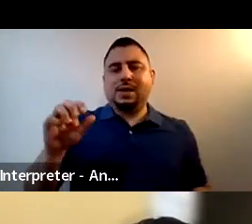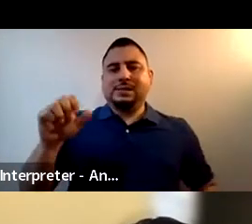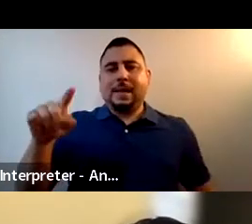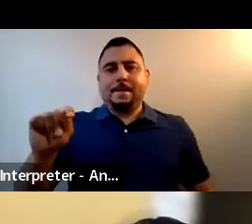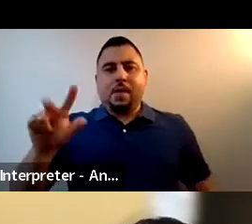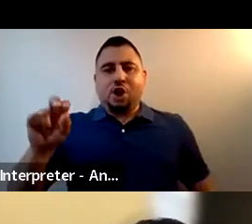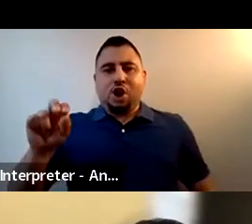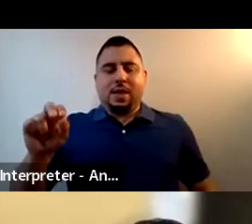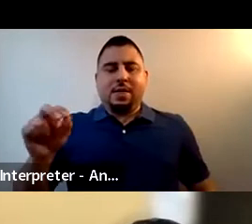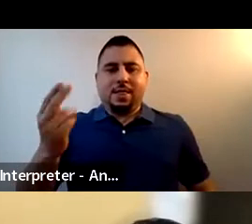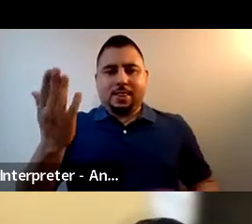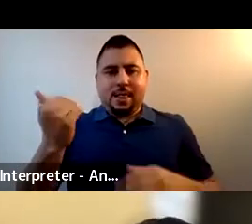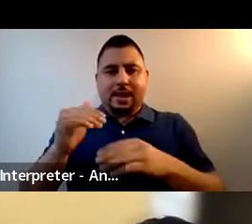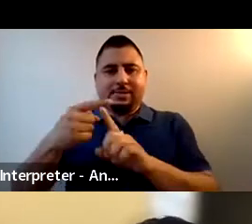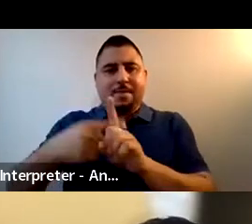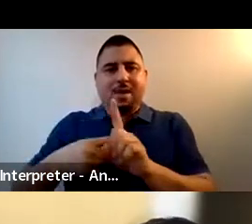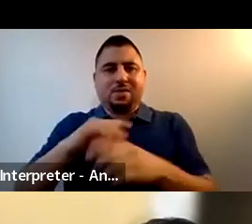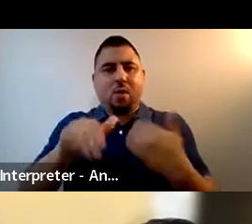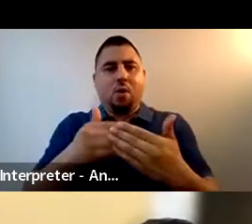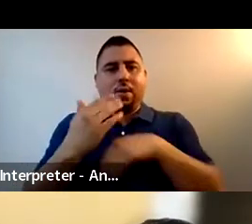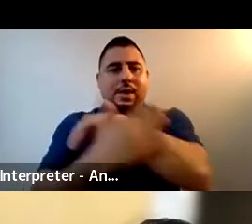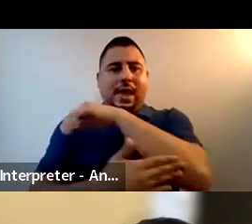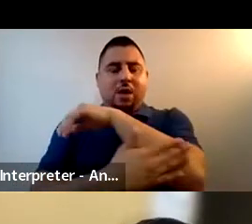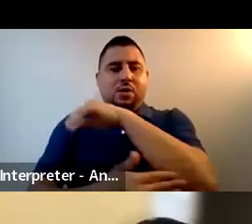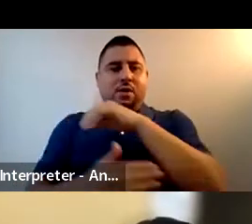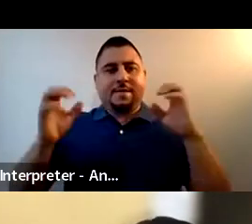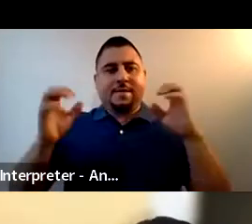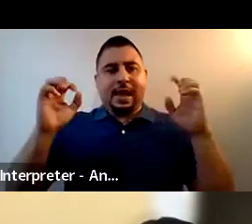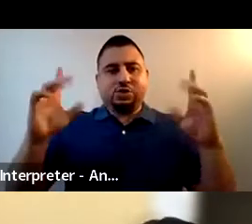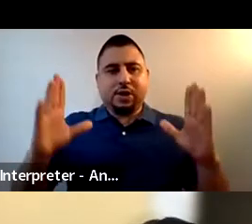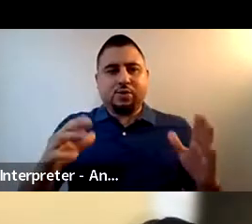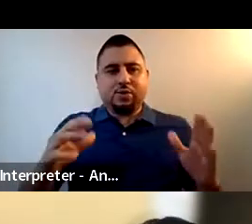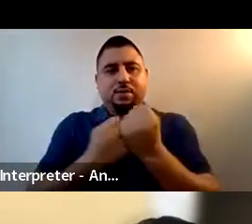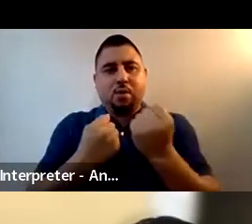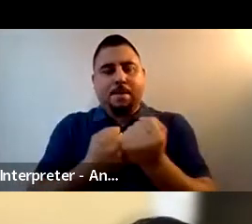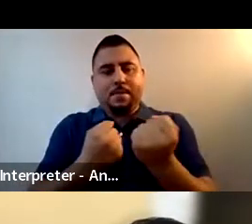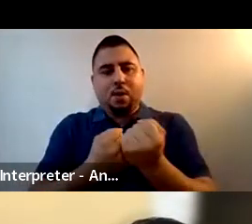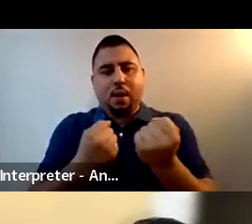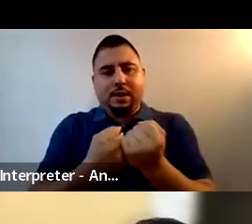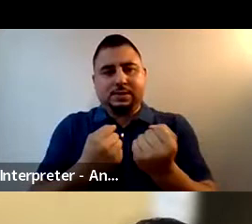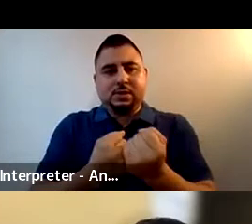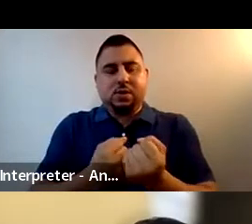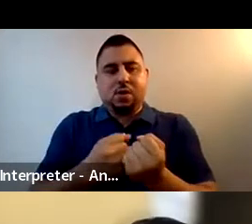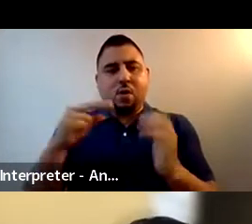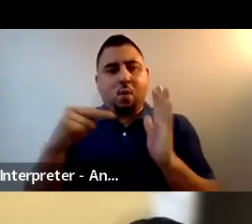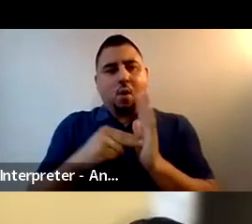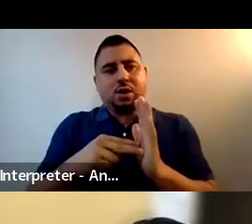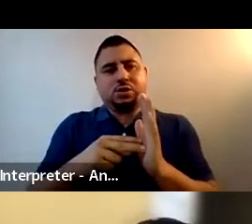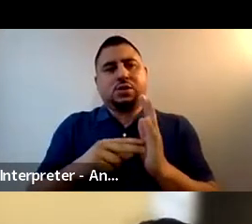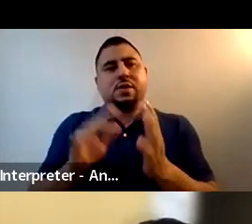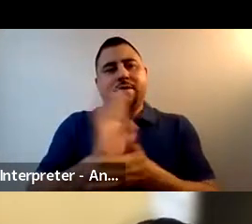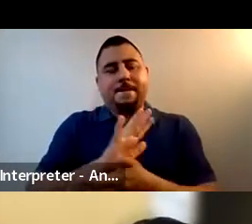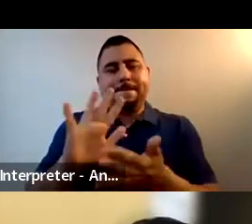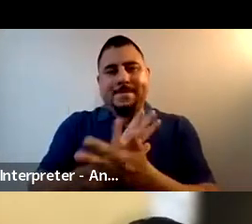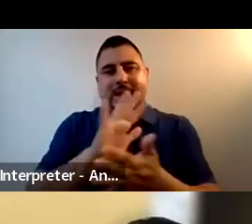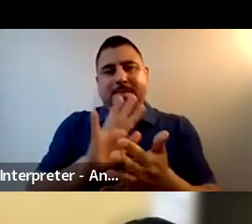just last month, the entire county of educators and support employees watched the film Paper